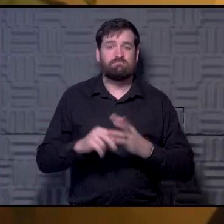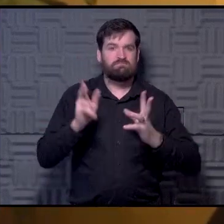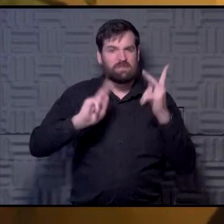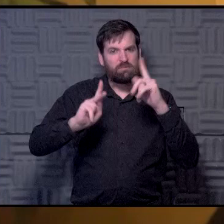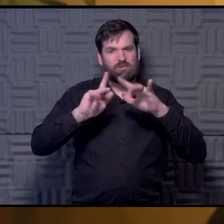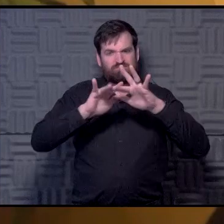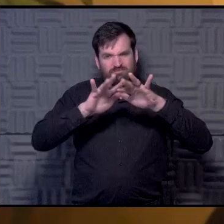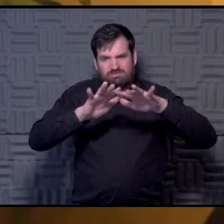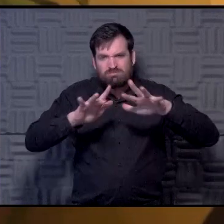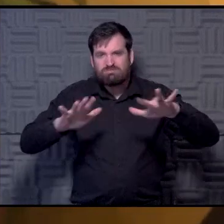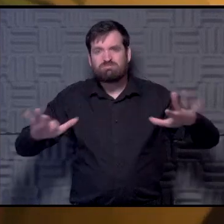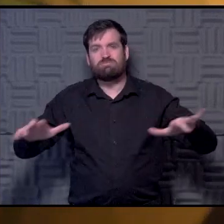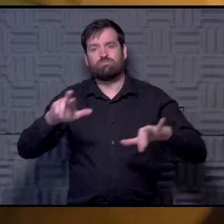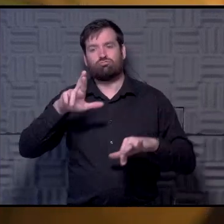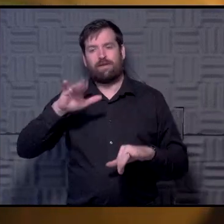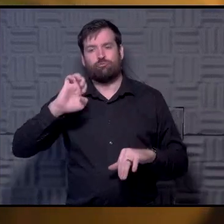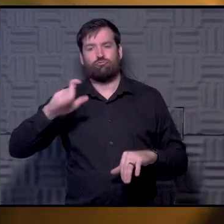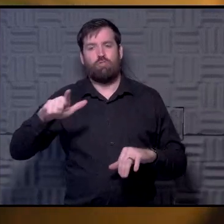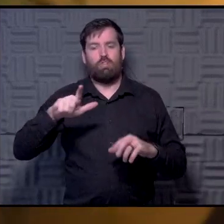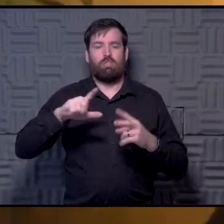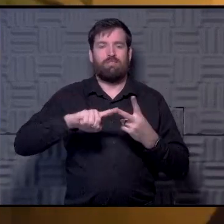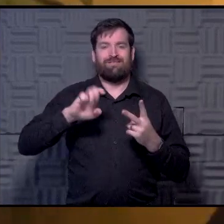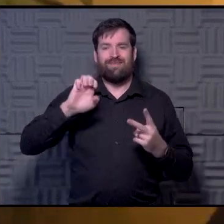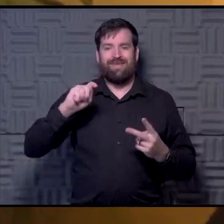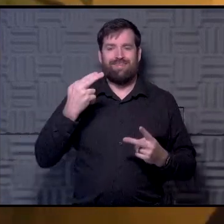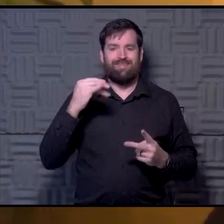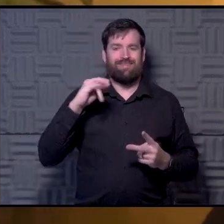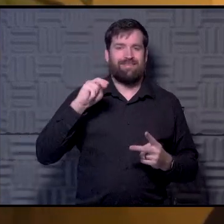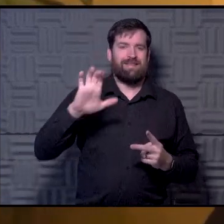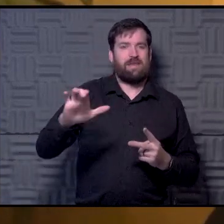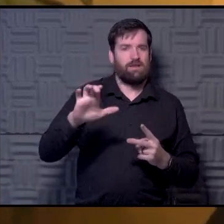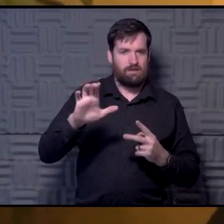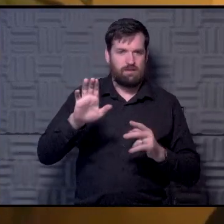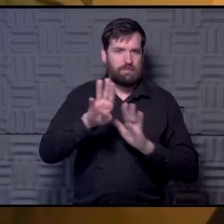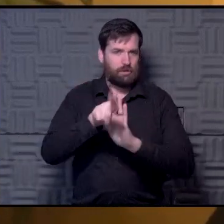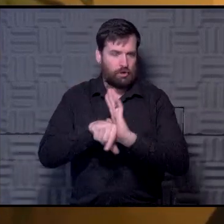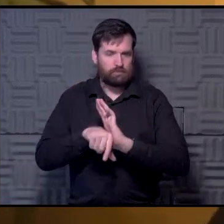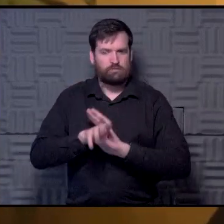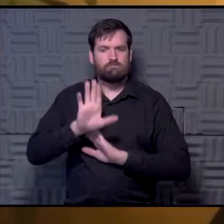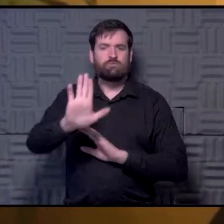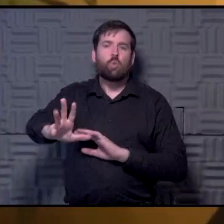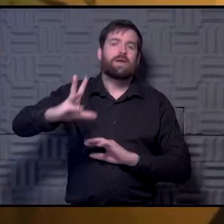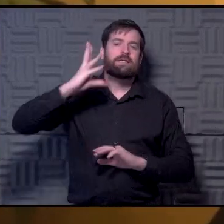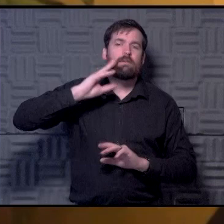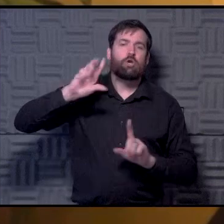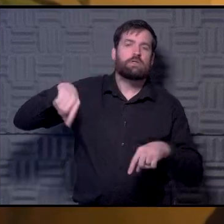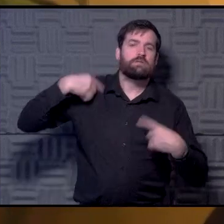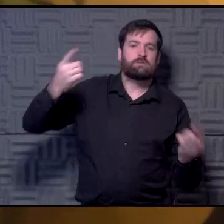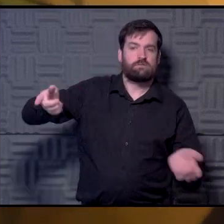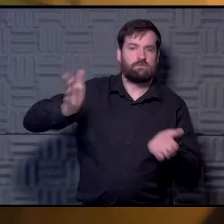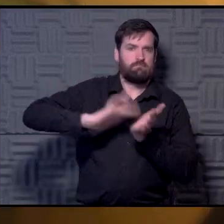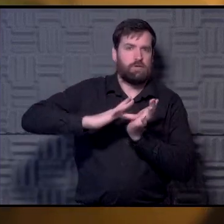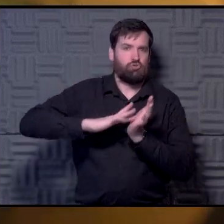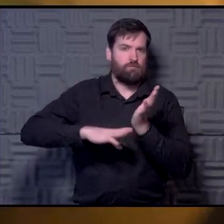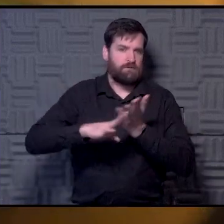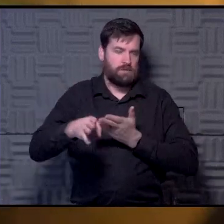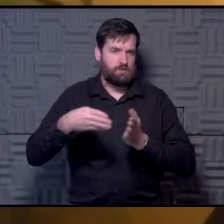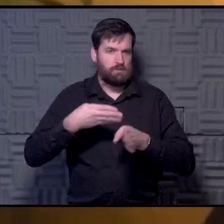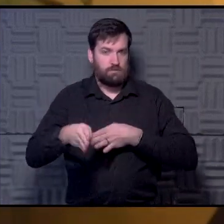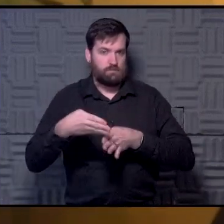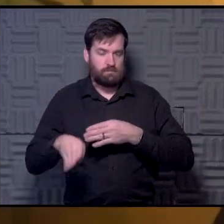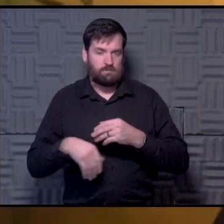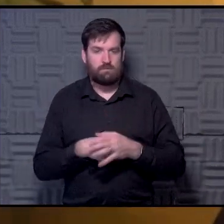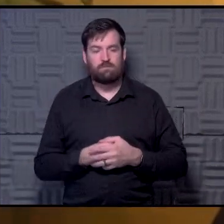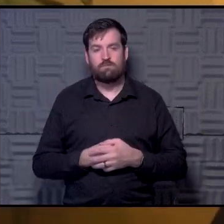diverse racial and ethnic backgrounds, to understand firsthand what is your lived experience in medical spaces. Let's start